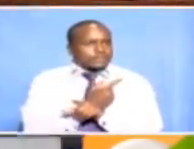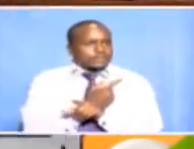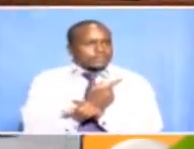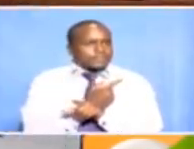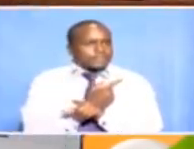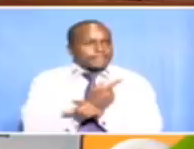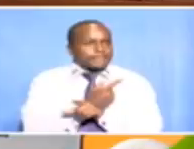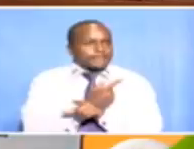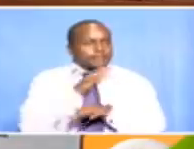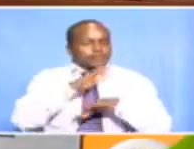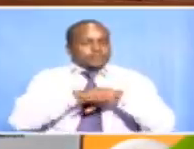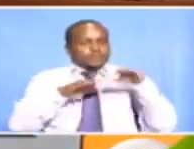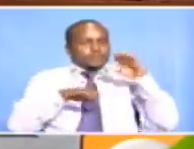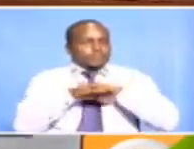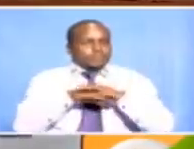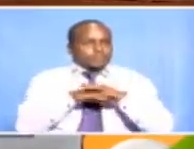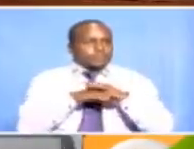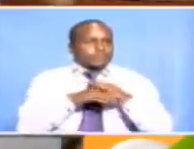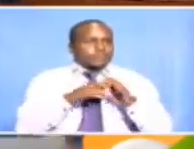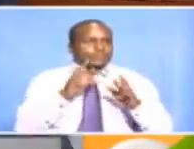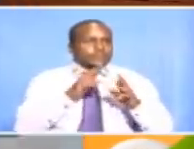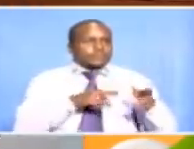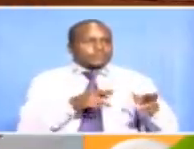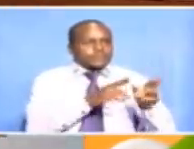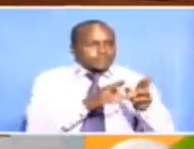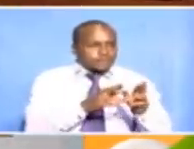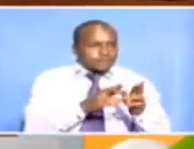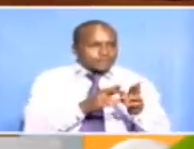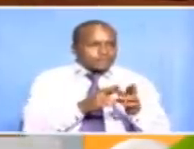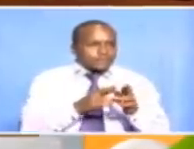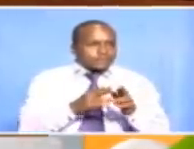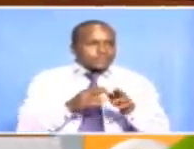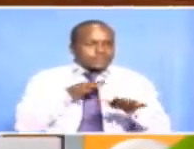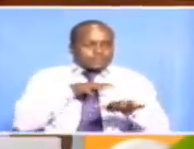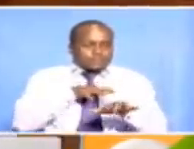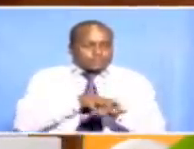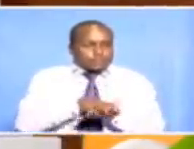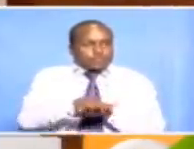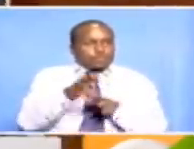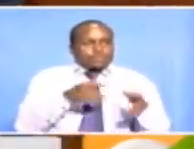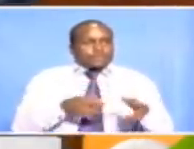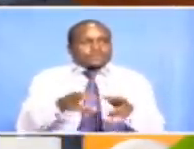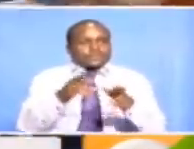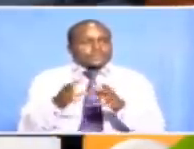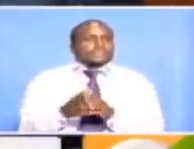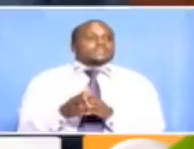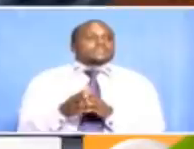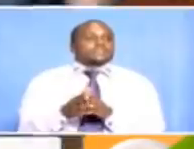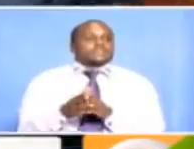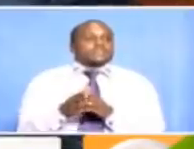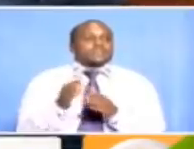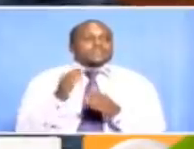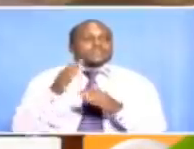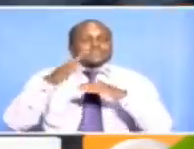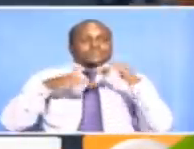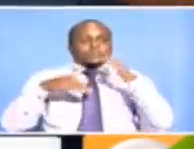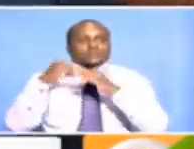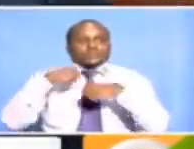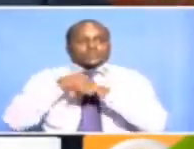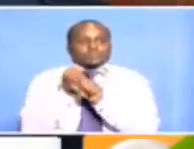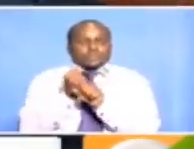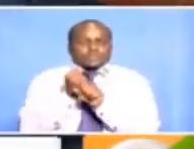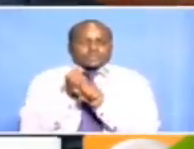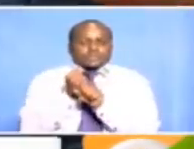Nairobi rivers. Mm-hmm. Or riparian. Structure affecting the flow of Nairobi rivers. Structures which make Nairobi flood